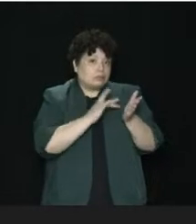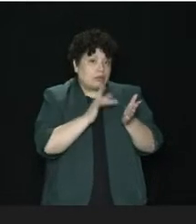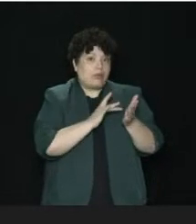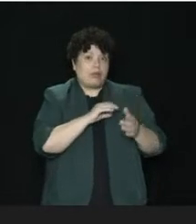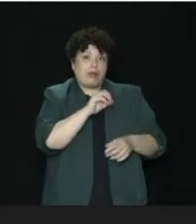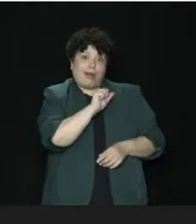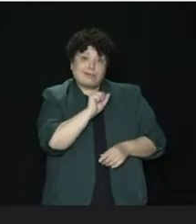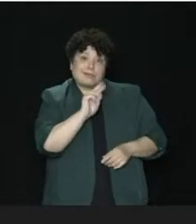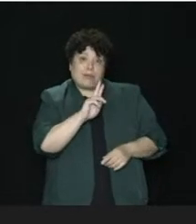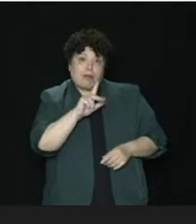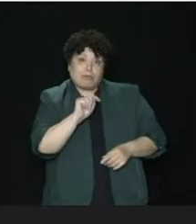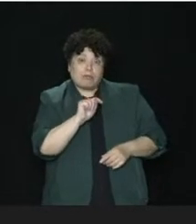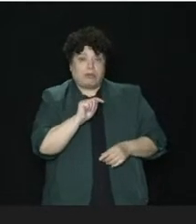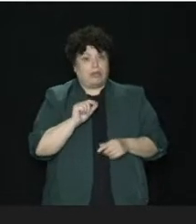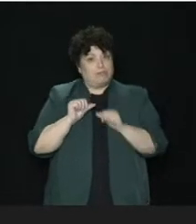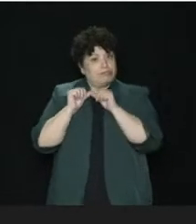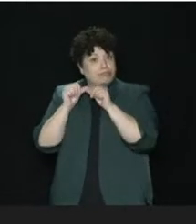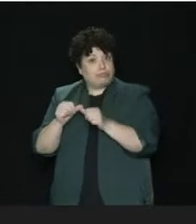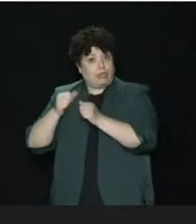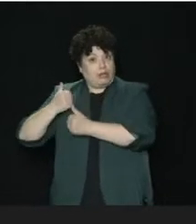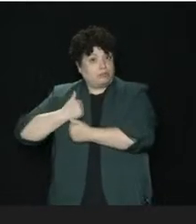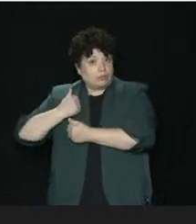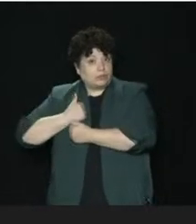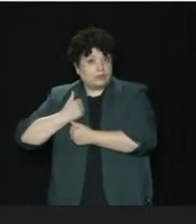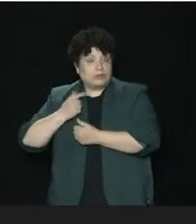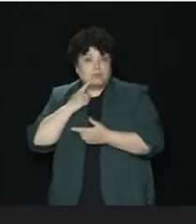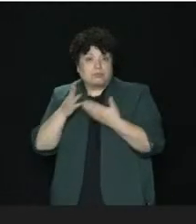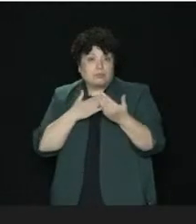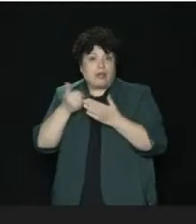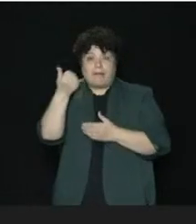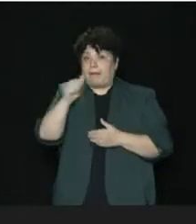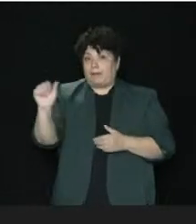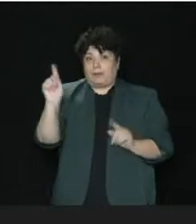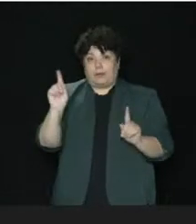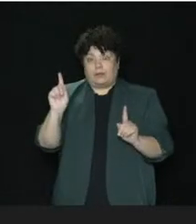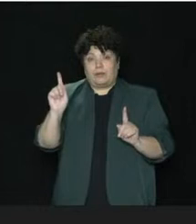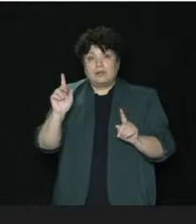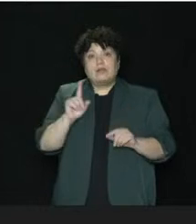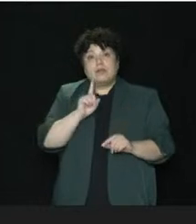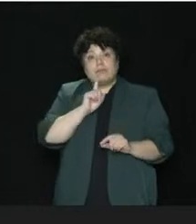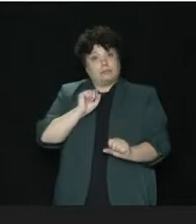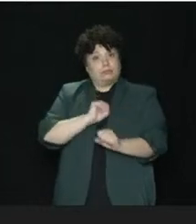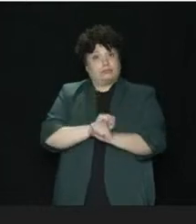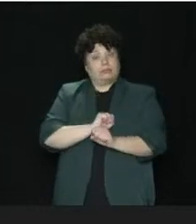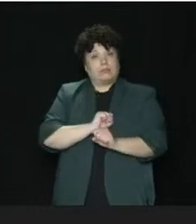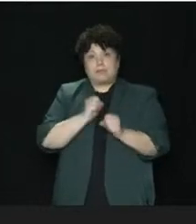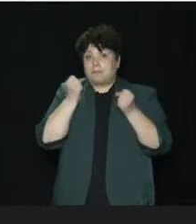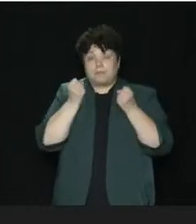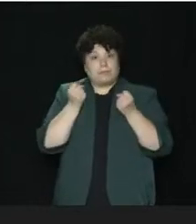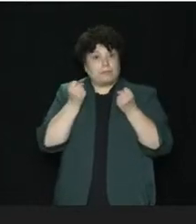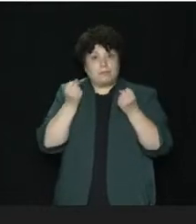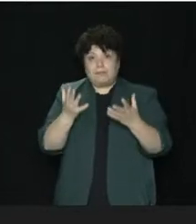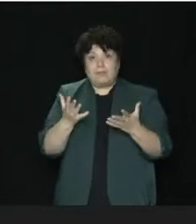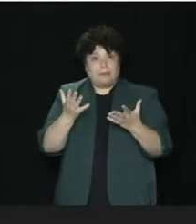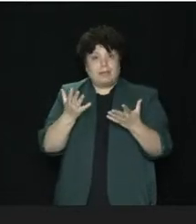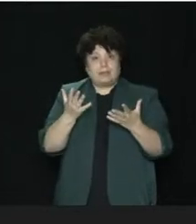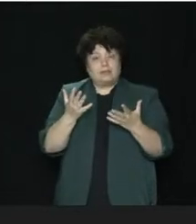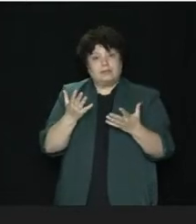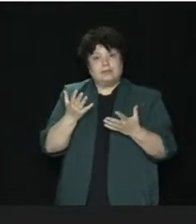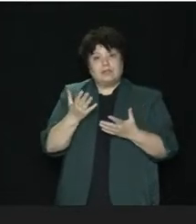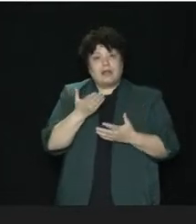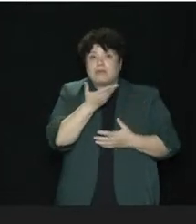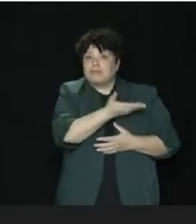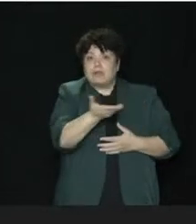assault in the armed forces and elsewhere. The reality is that too many people who have undergone